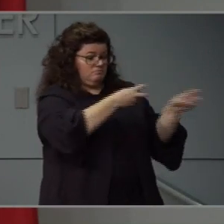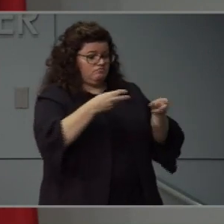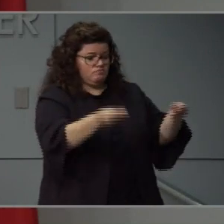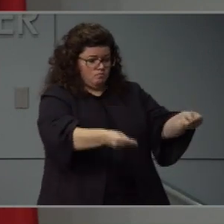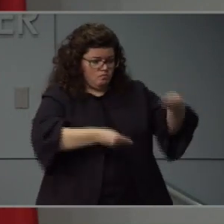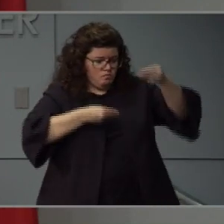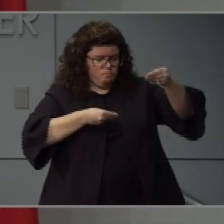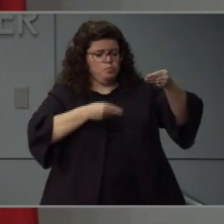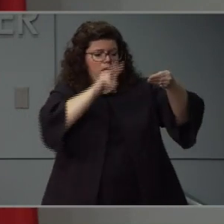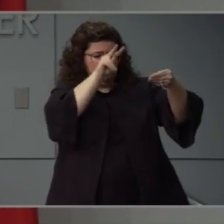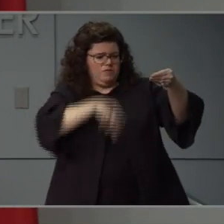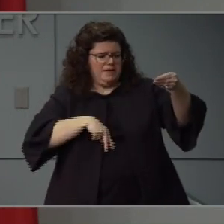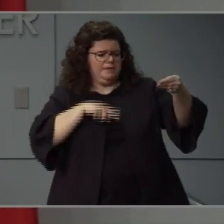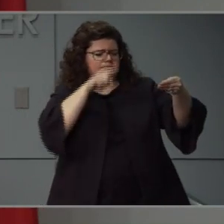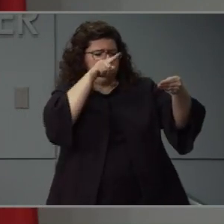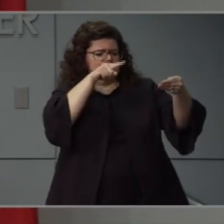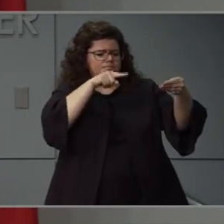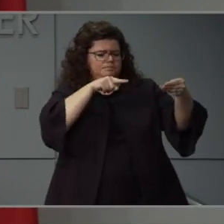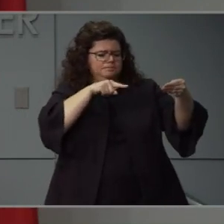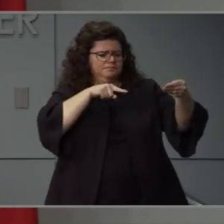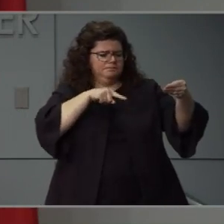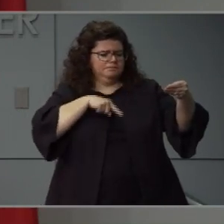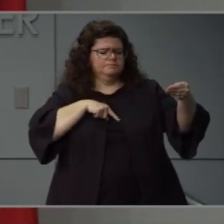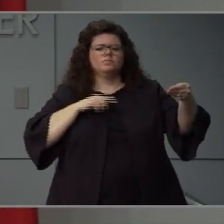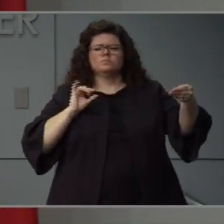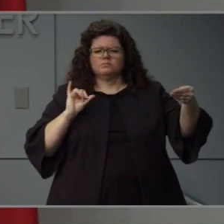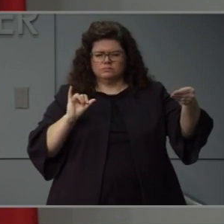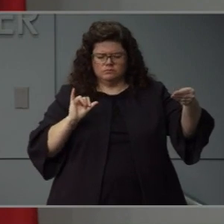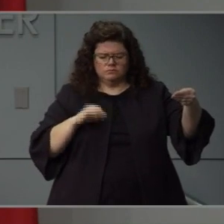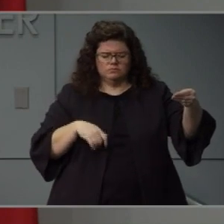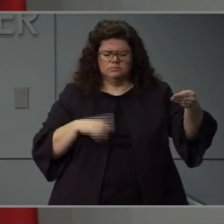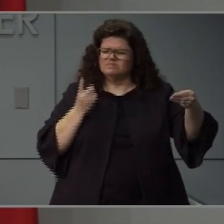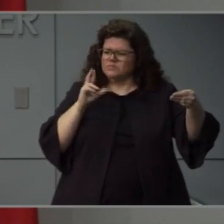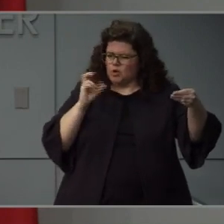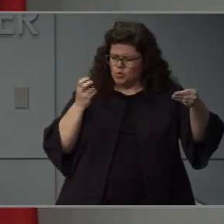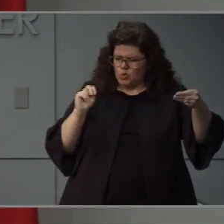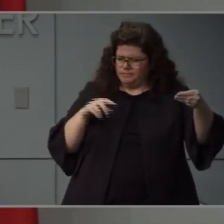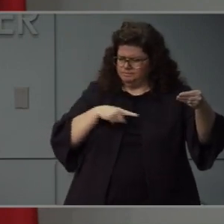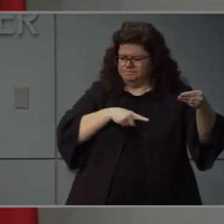Cohen, if this is not saying that if you